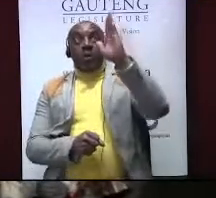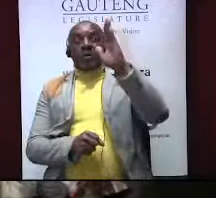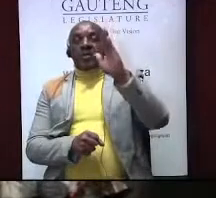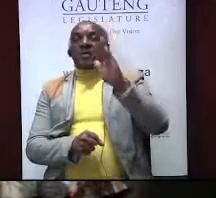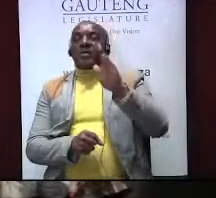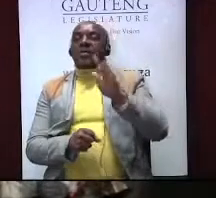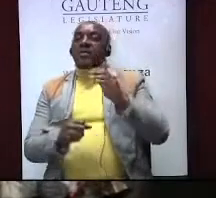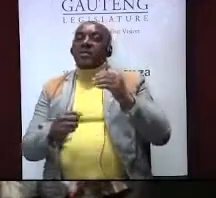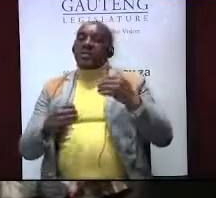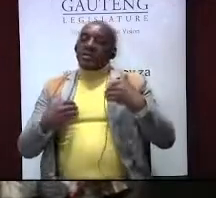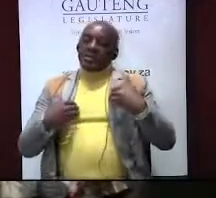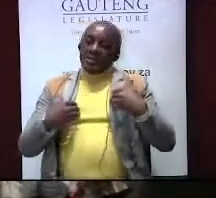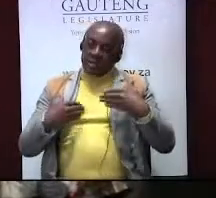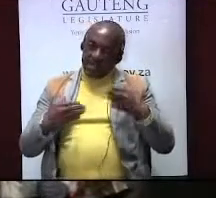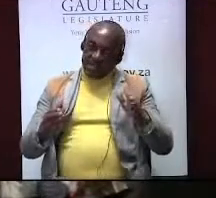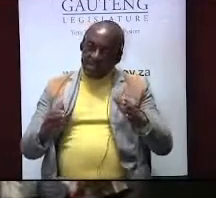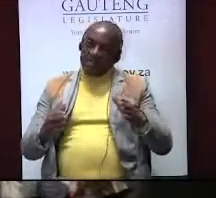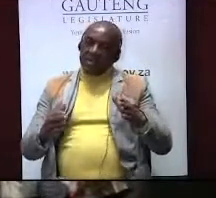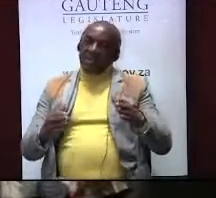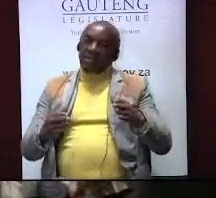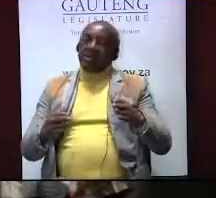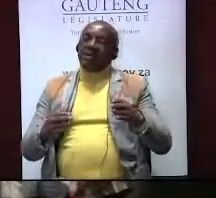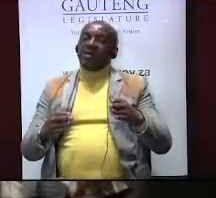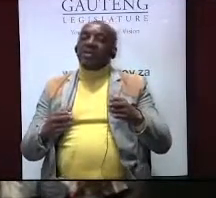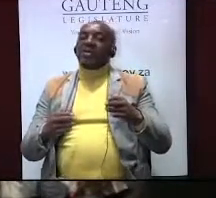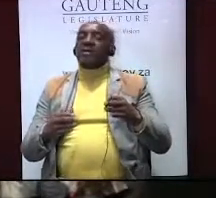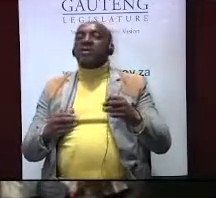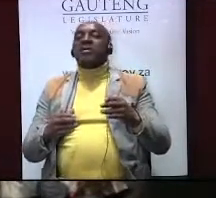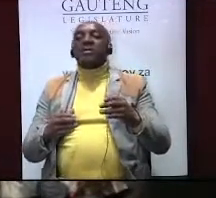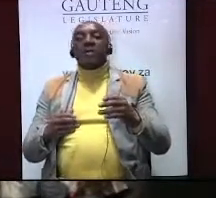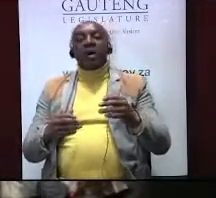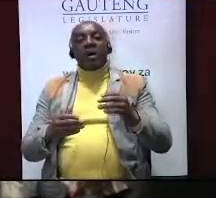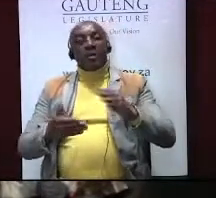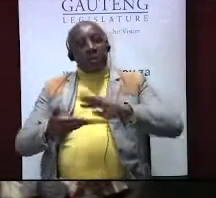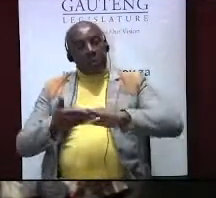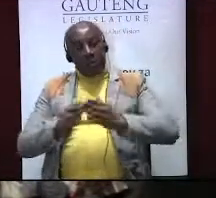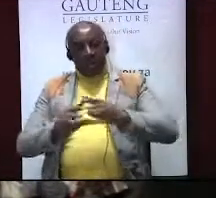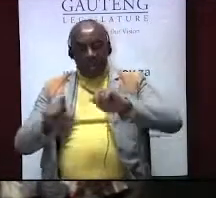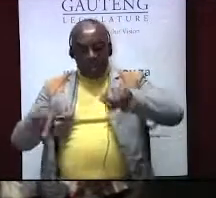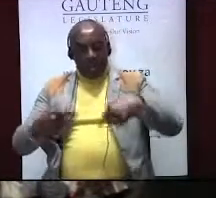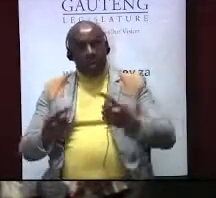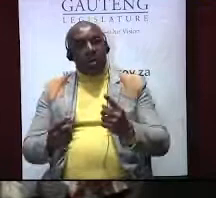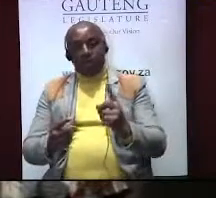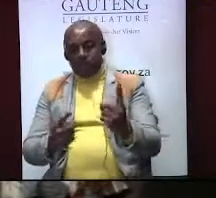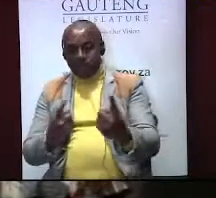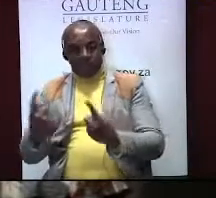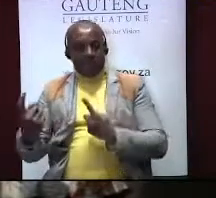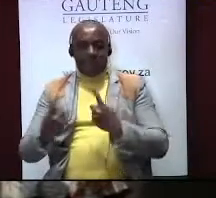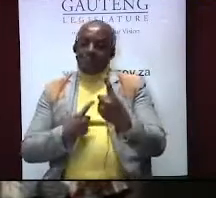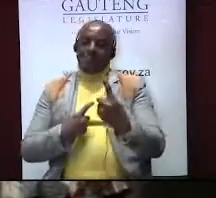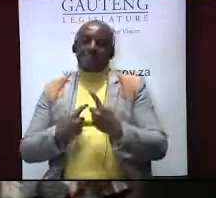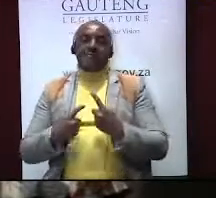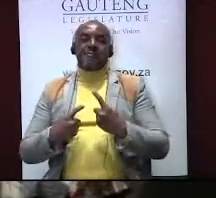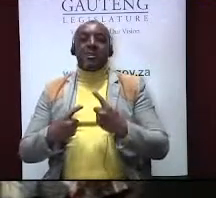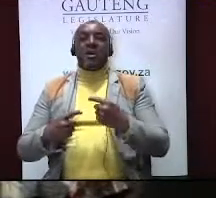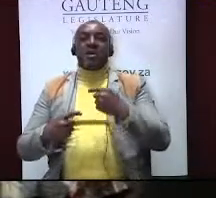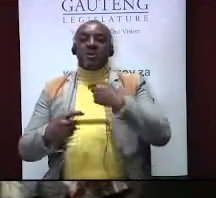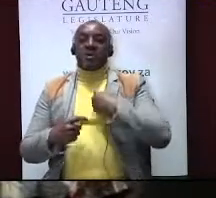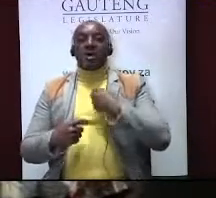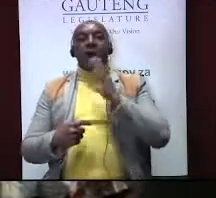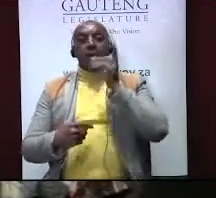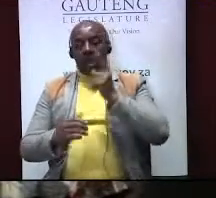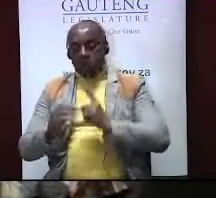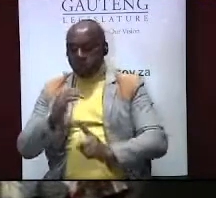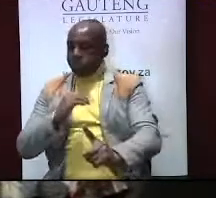go to the communities now. Because the community cannot come and knock at your door. So we are going out there